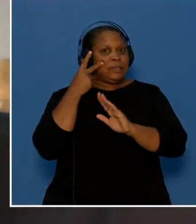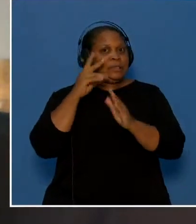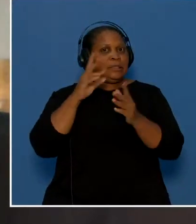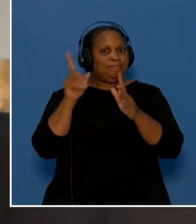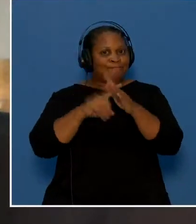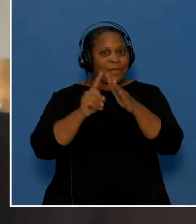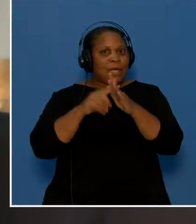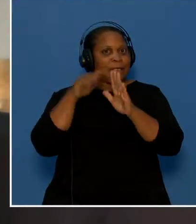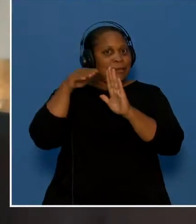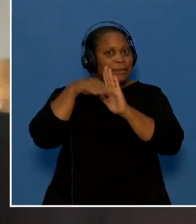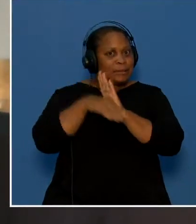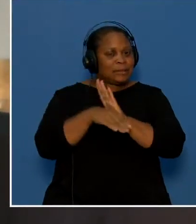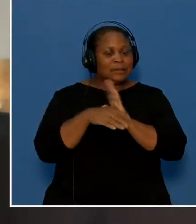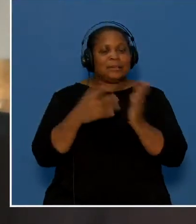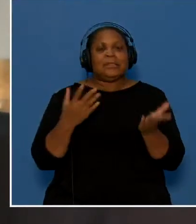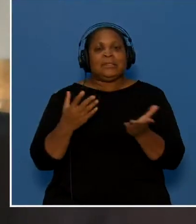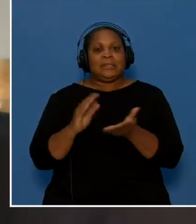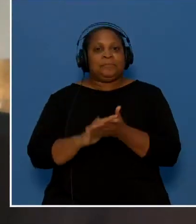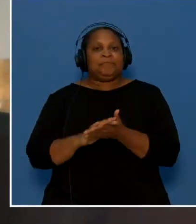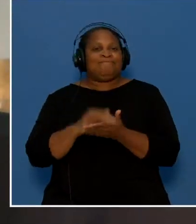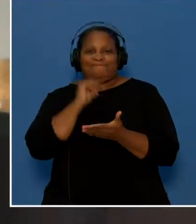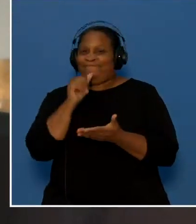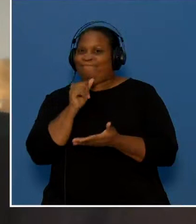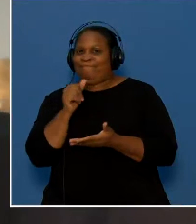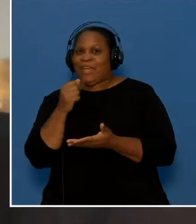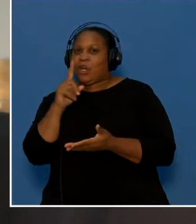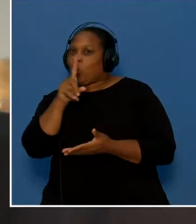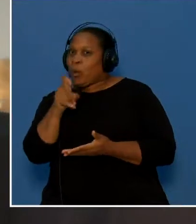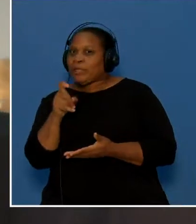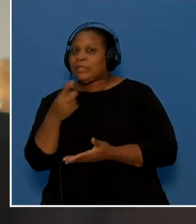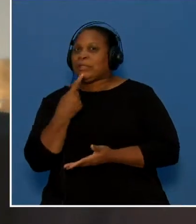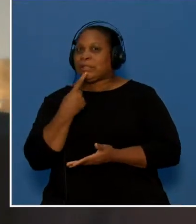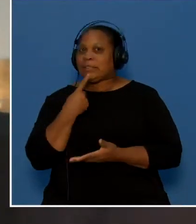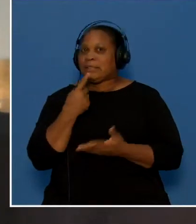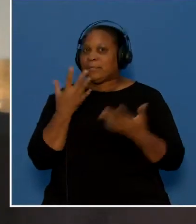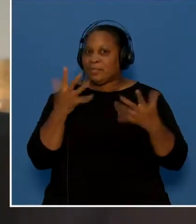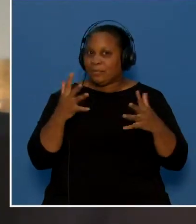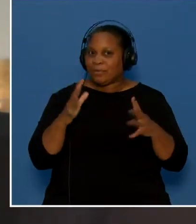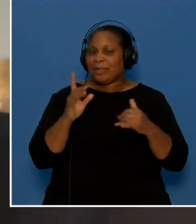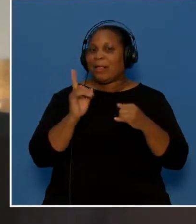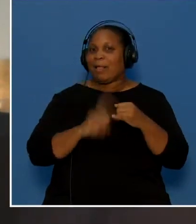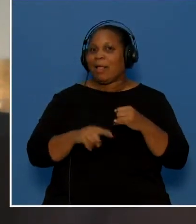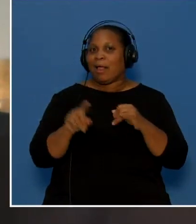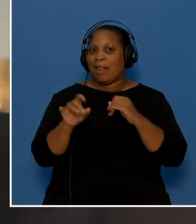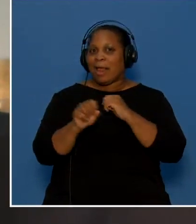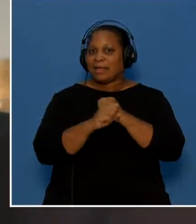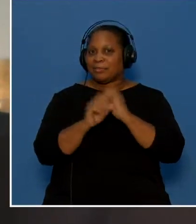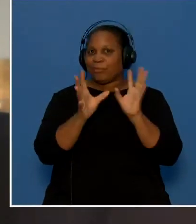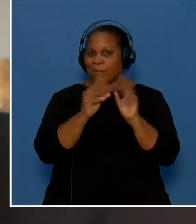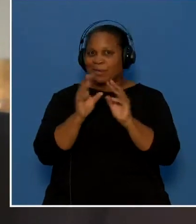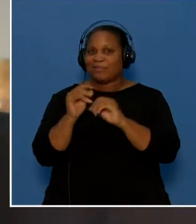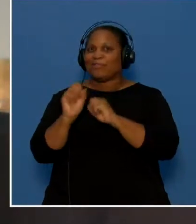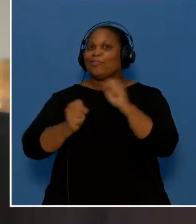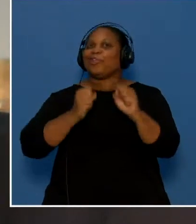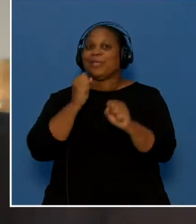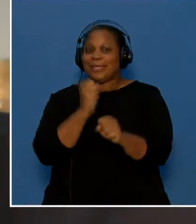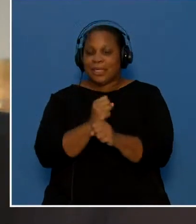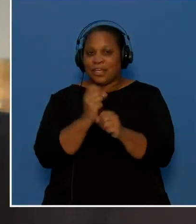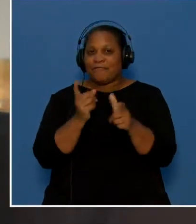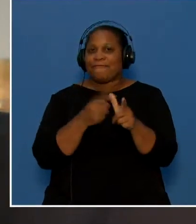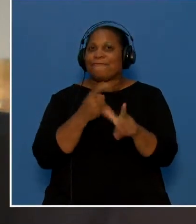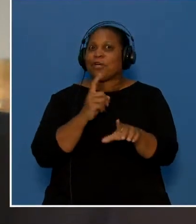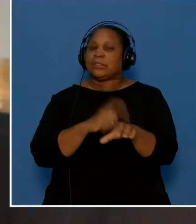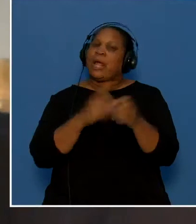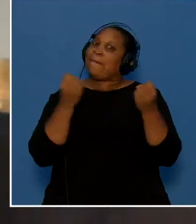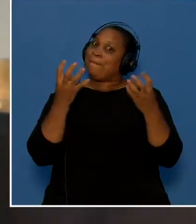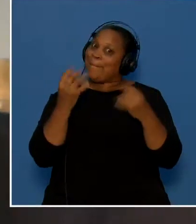basis. This is not a statement, this is not a question, it's a statement. As we close tonight, that's our last press conference for the year. For the first time